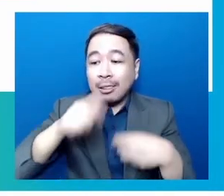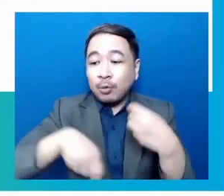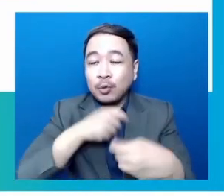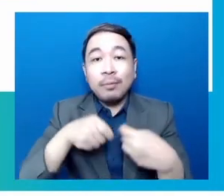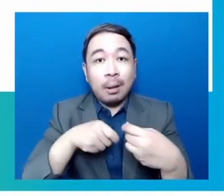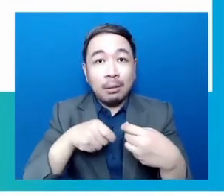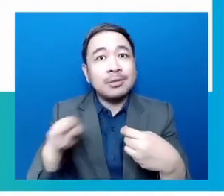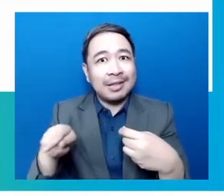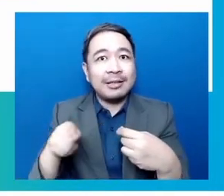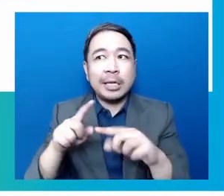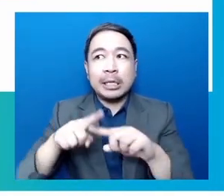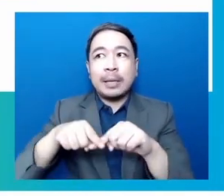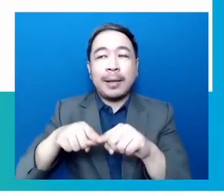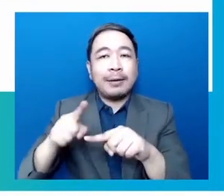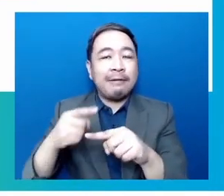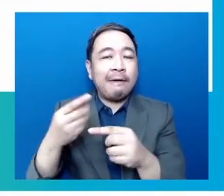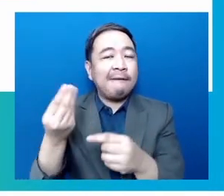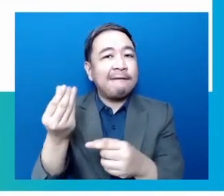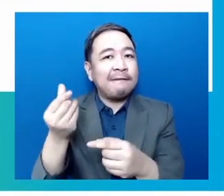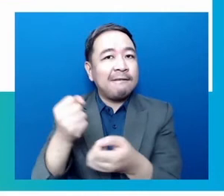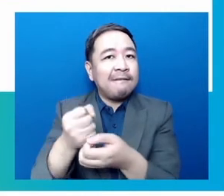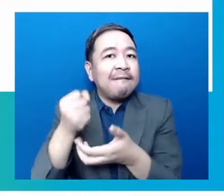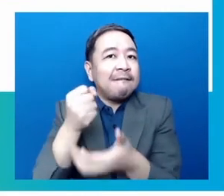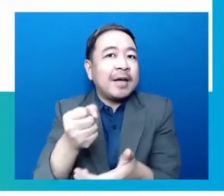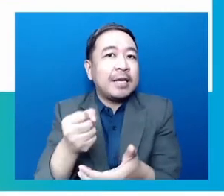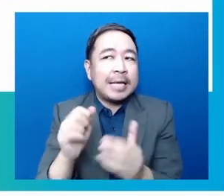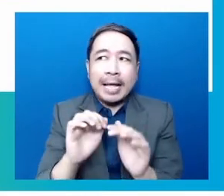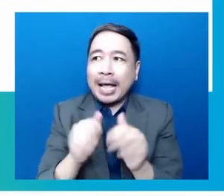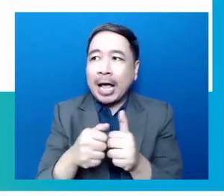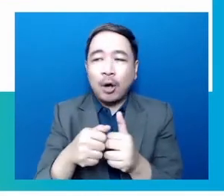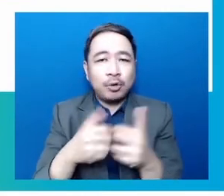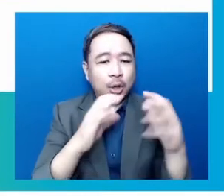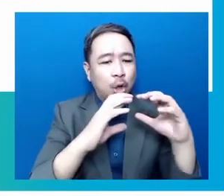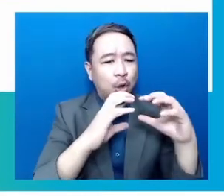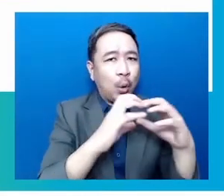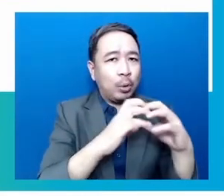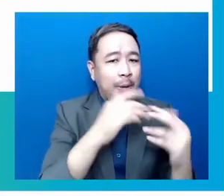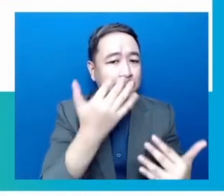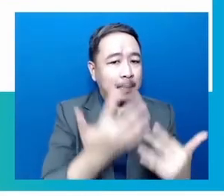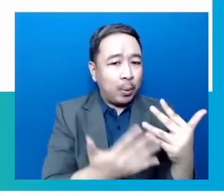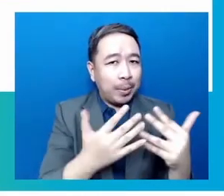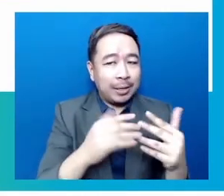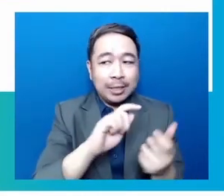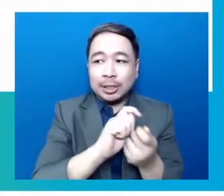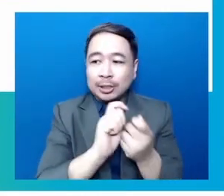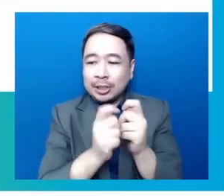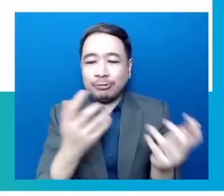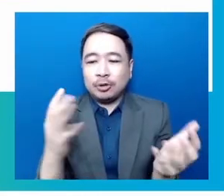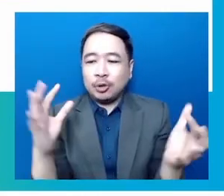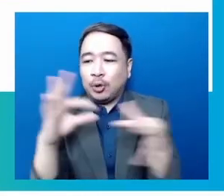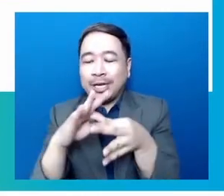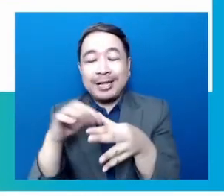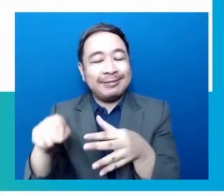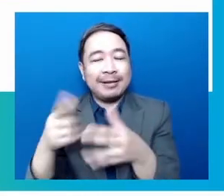the transmission lines to connect the coal power plants. So privatization started in